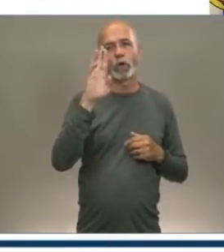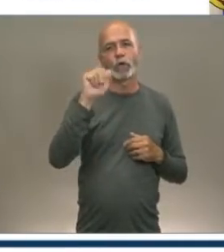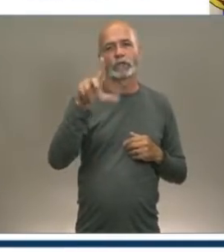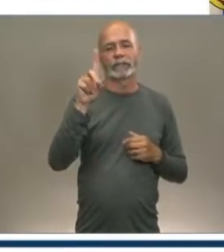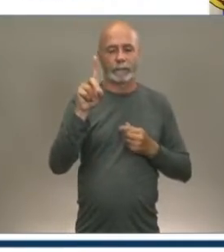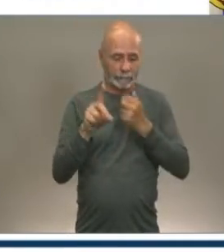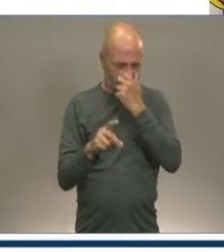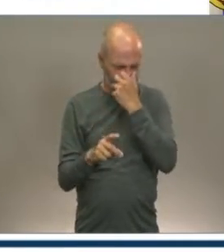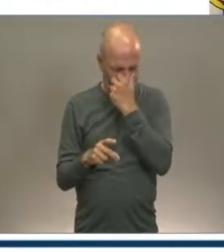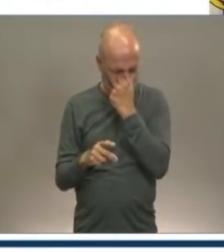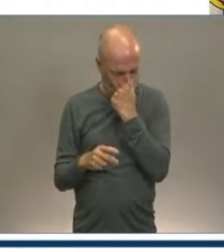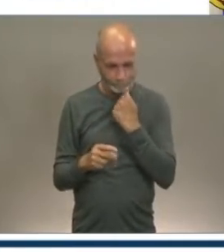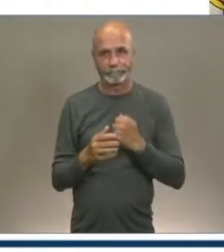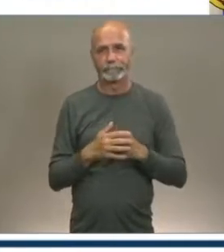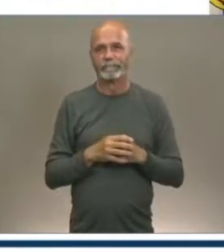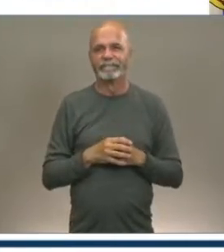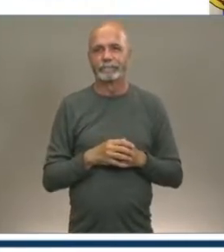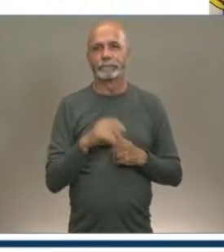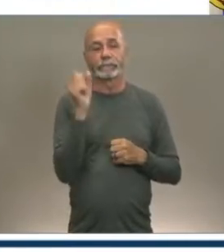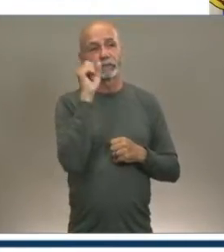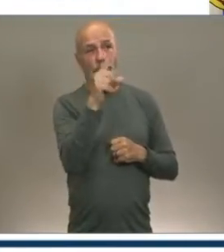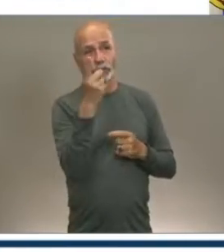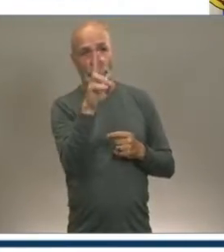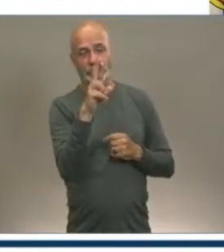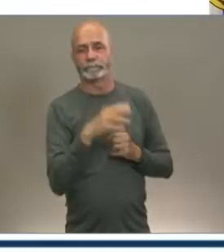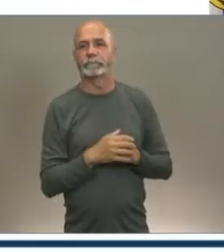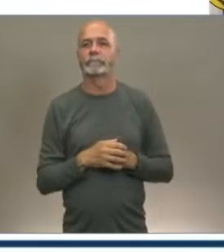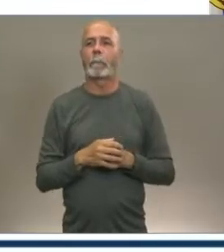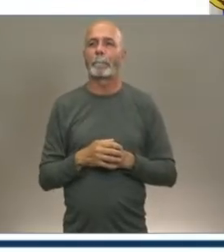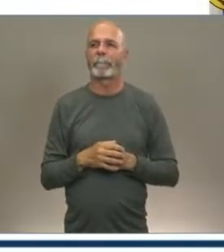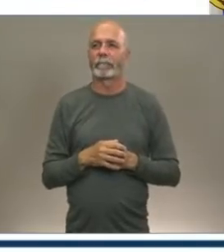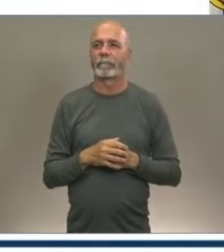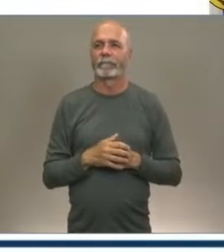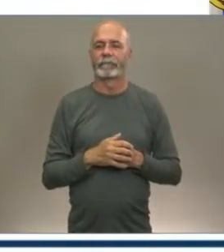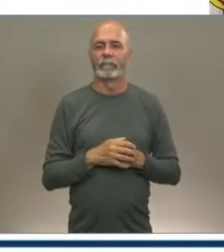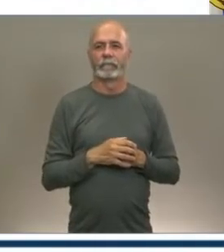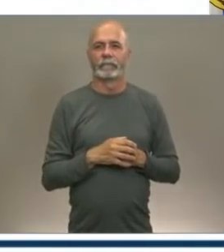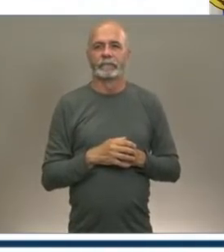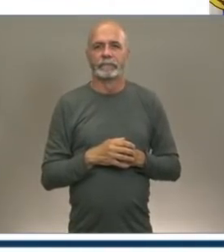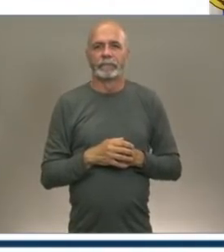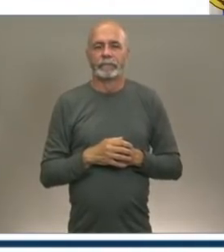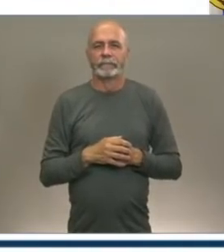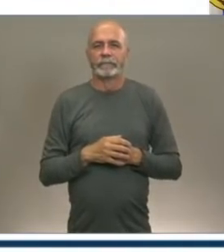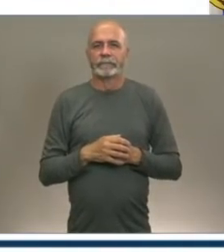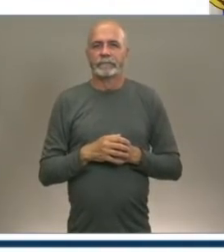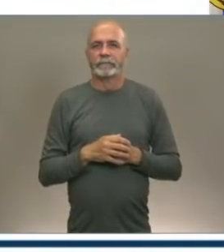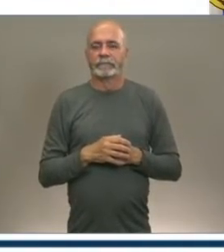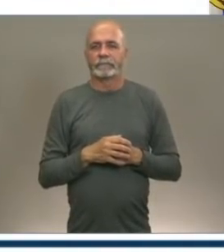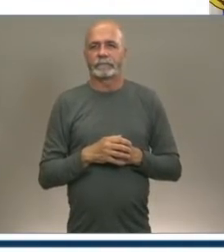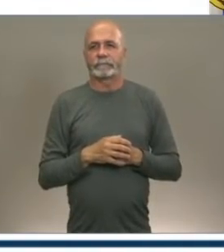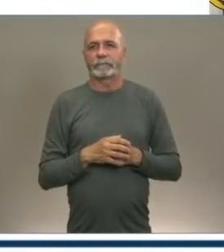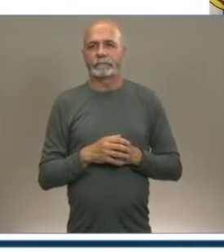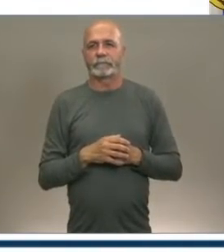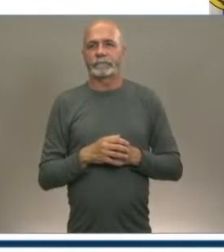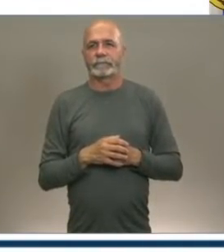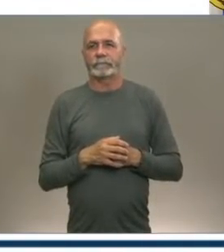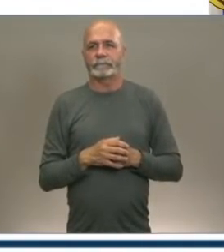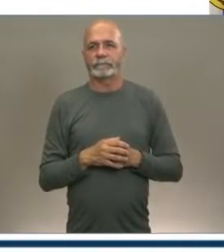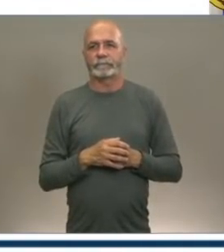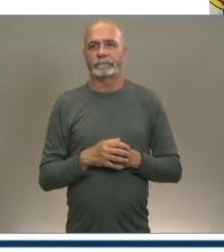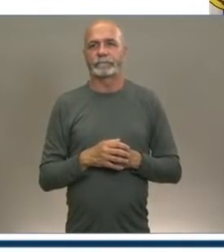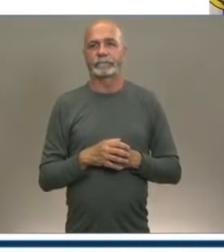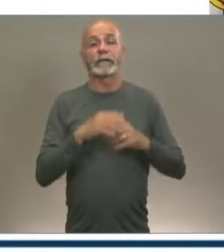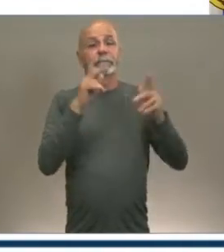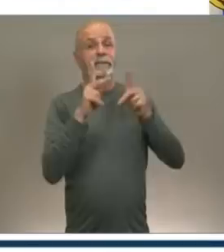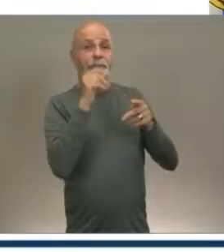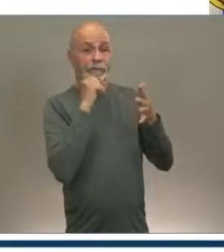So my first question is for Dr. Strang regarding restrictions loosening up when people get their second doses. Are we going to be